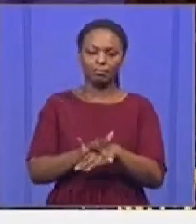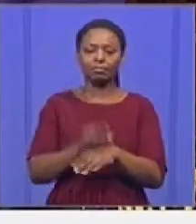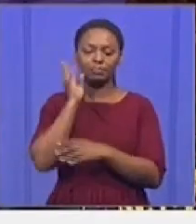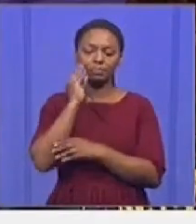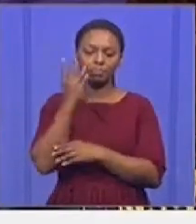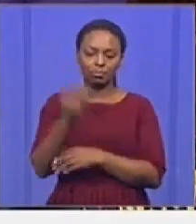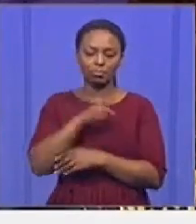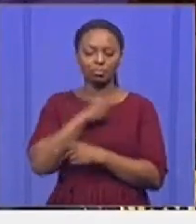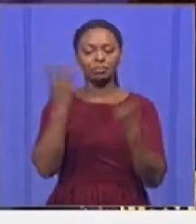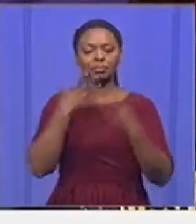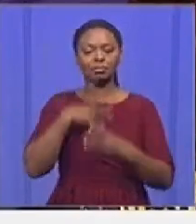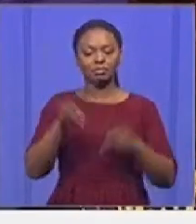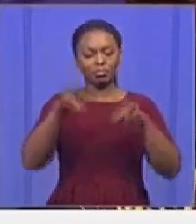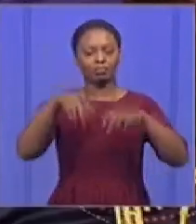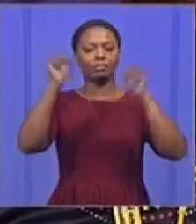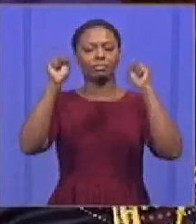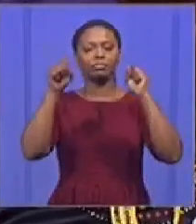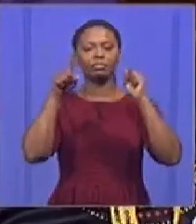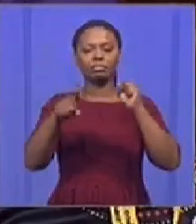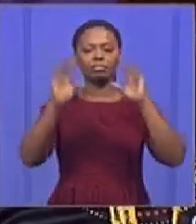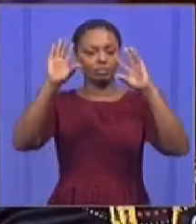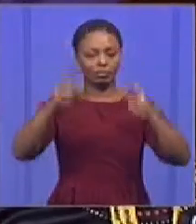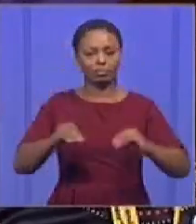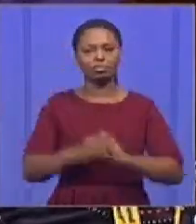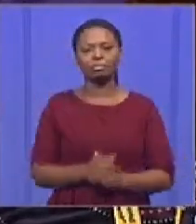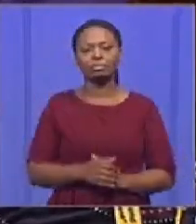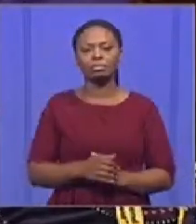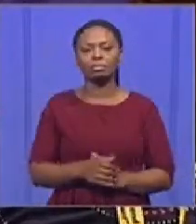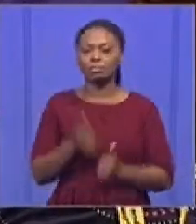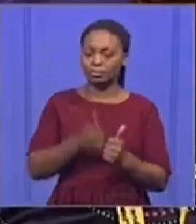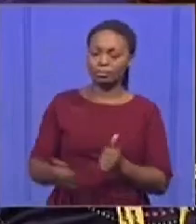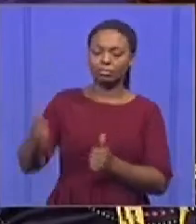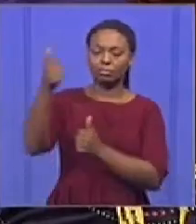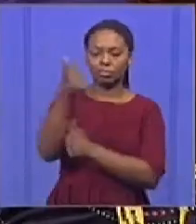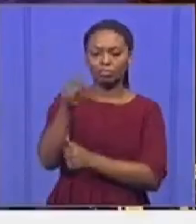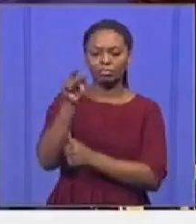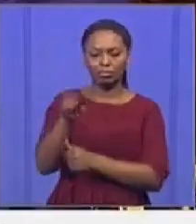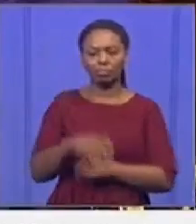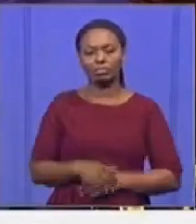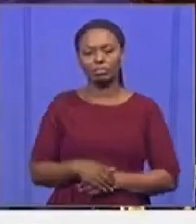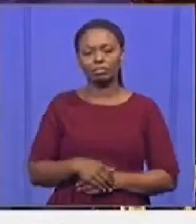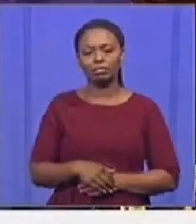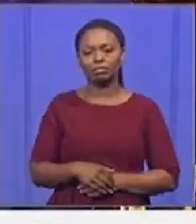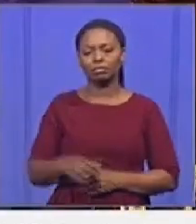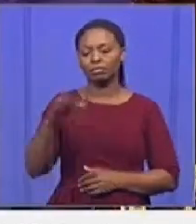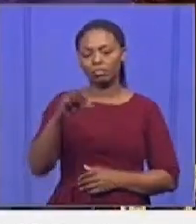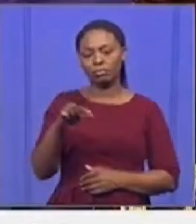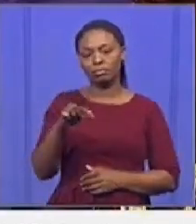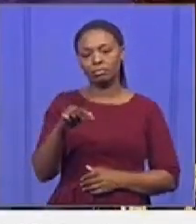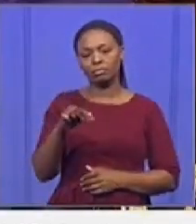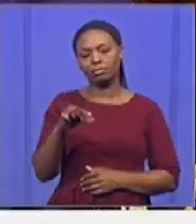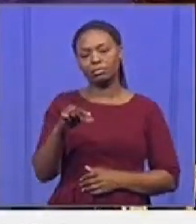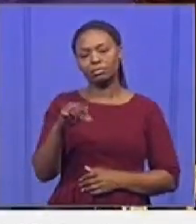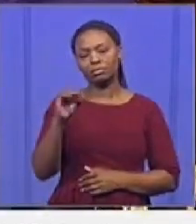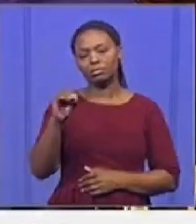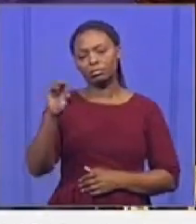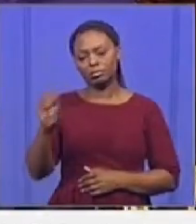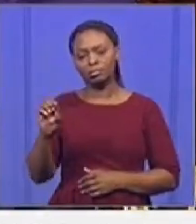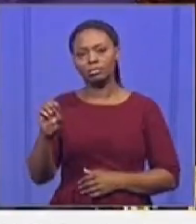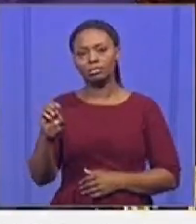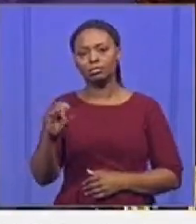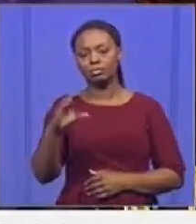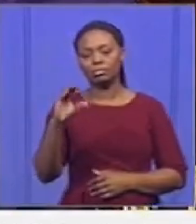than yesterday. So we want a group executive, chief executive who will come in with that understanding that must get the